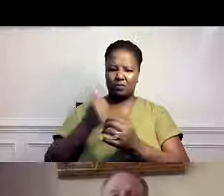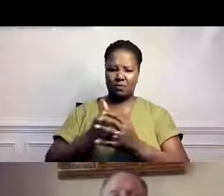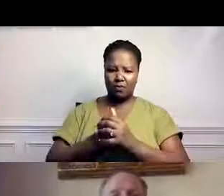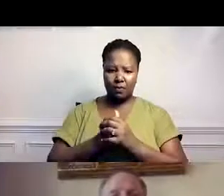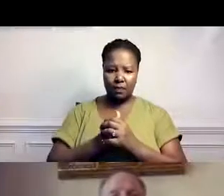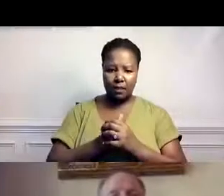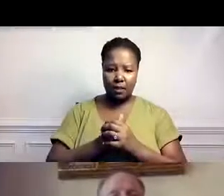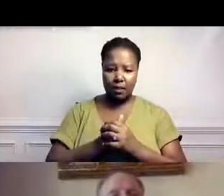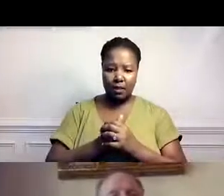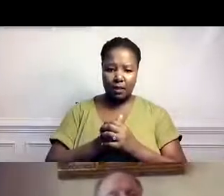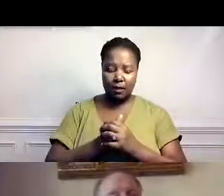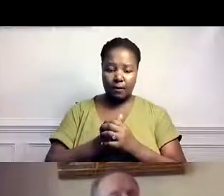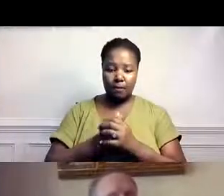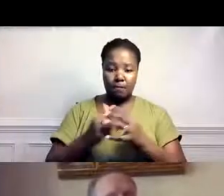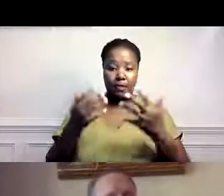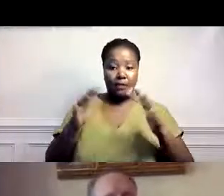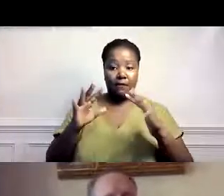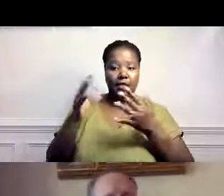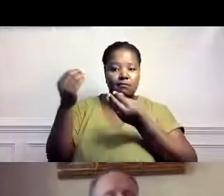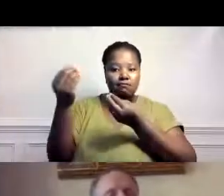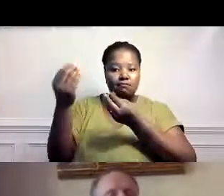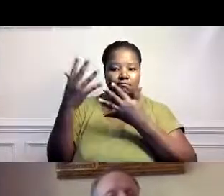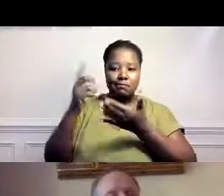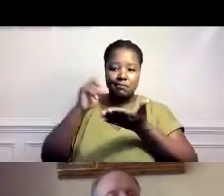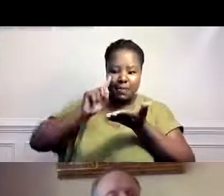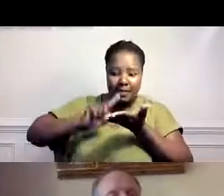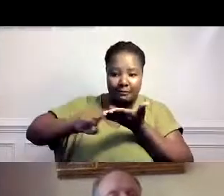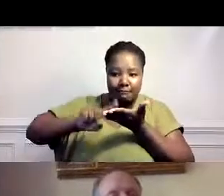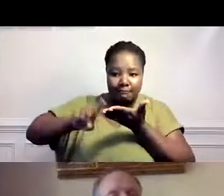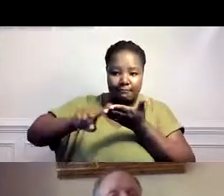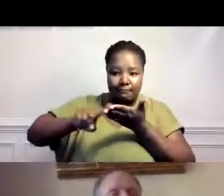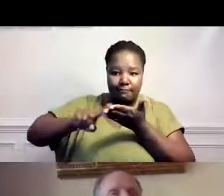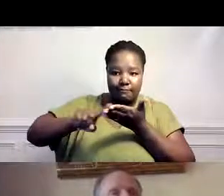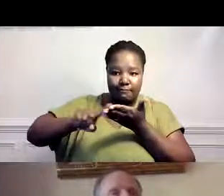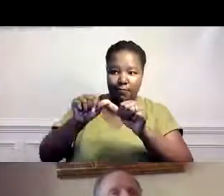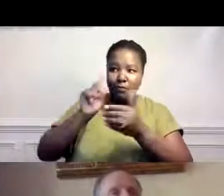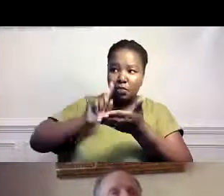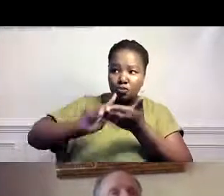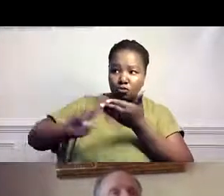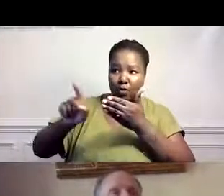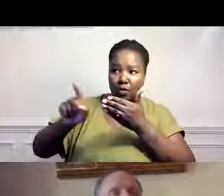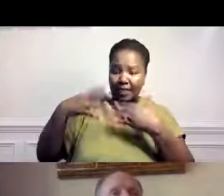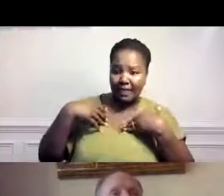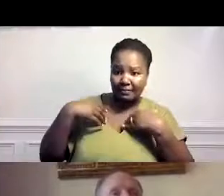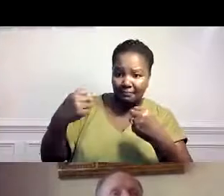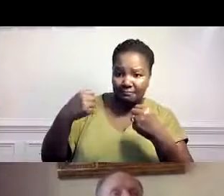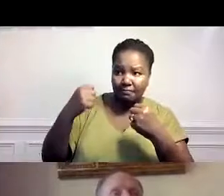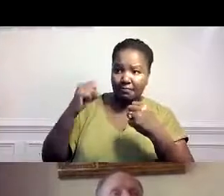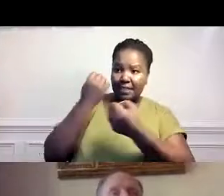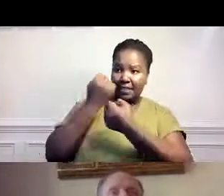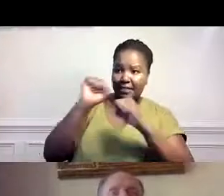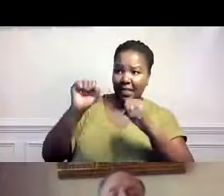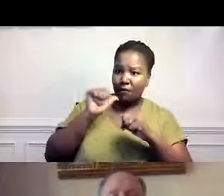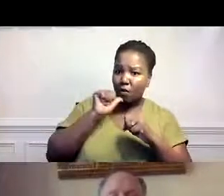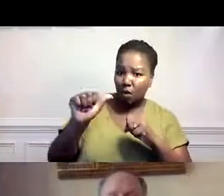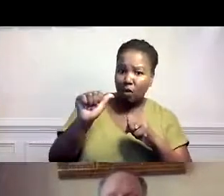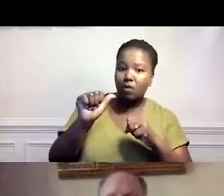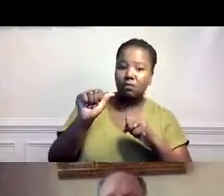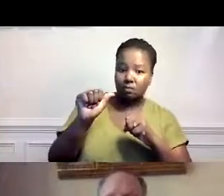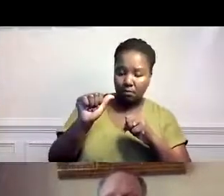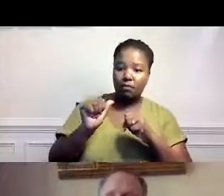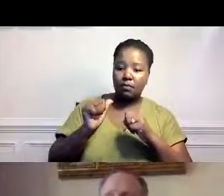is recommending continued investigation and monitoring. And so they will be